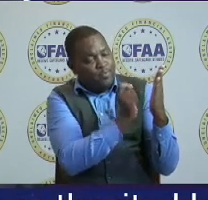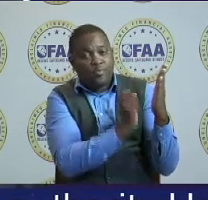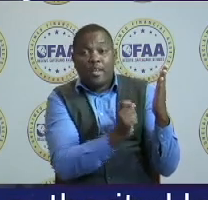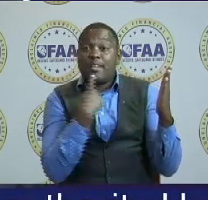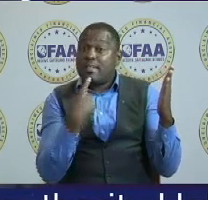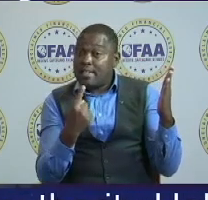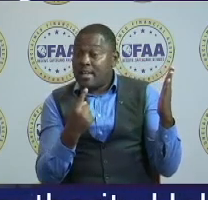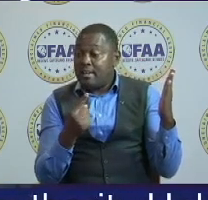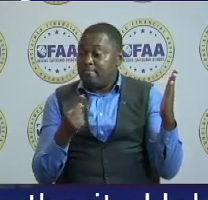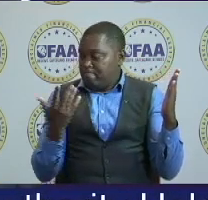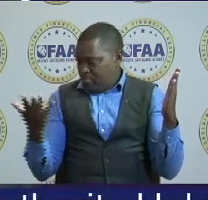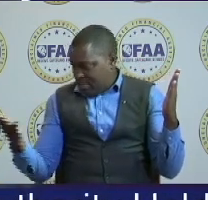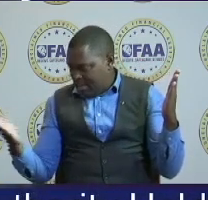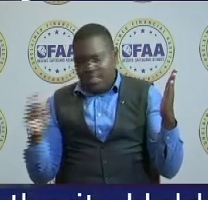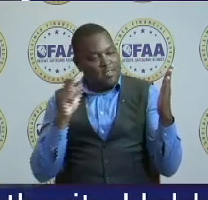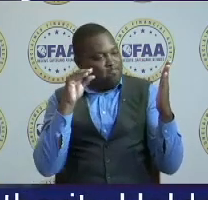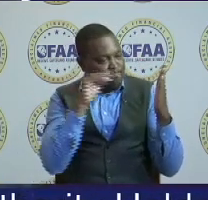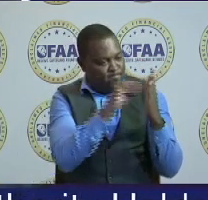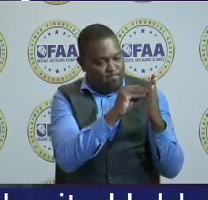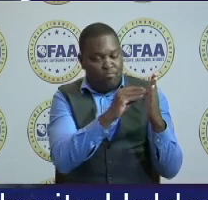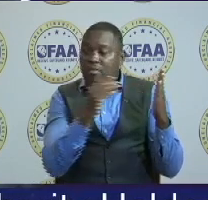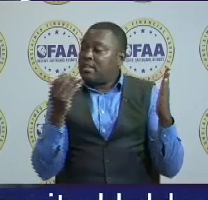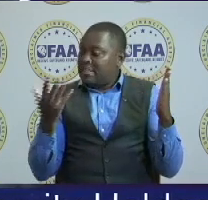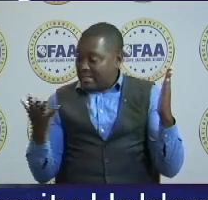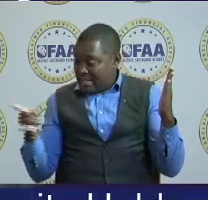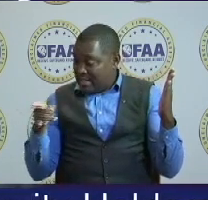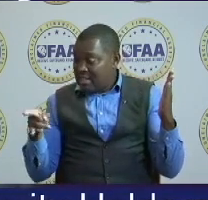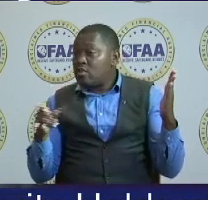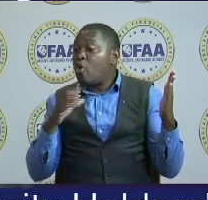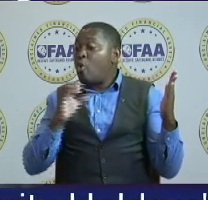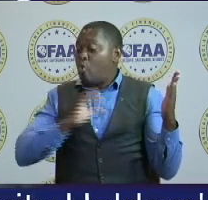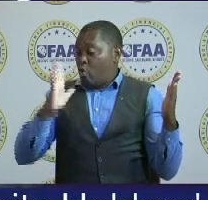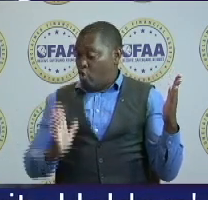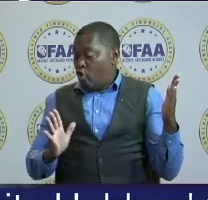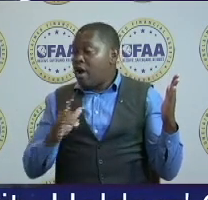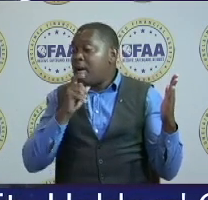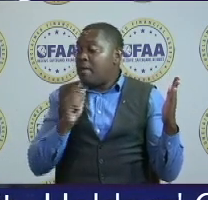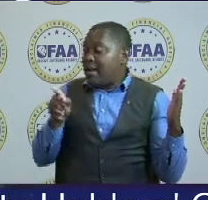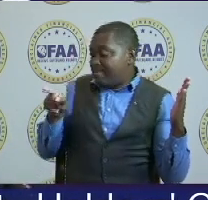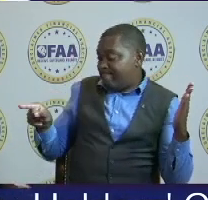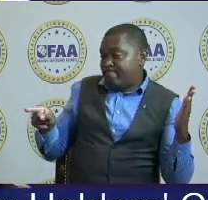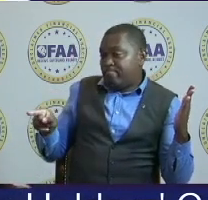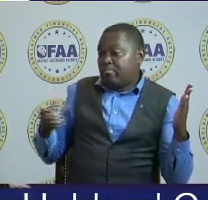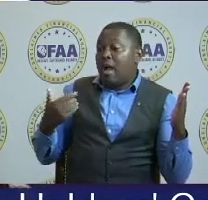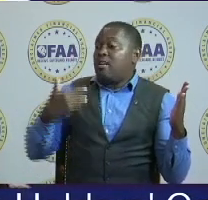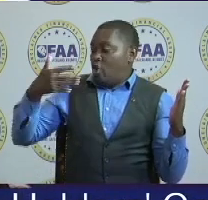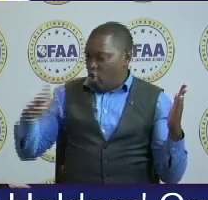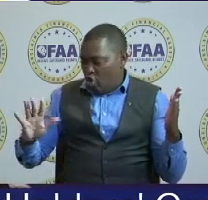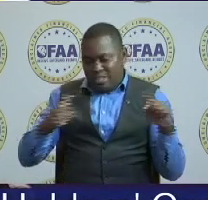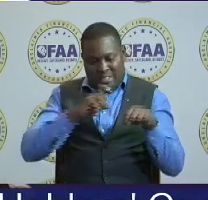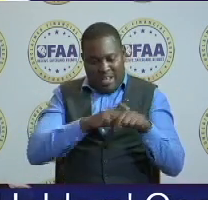yeah, this is asset X. This asset belongs to Mr. So-and-so or Mrs. So-and-so. It has been abandoned for this period of